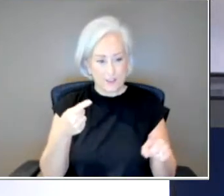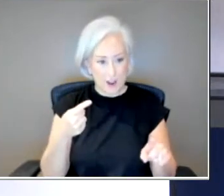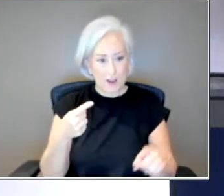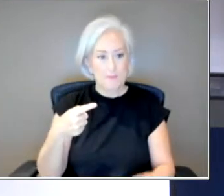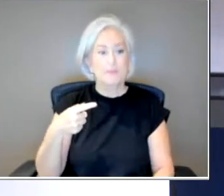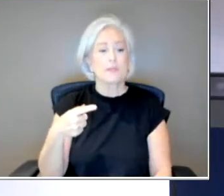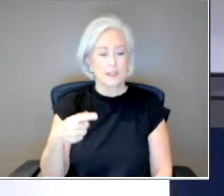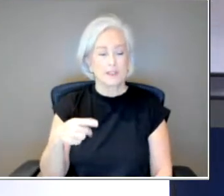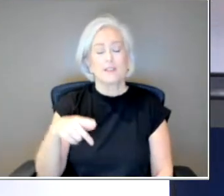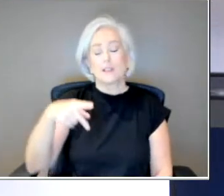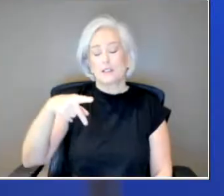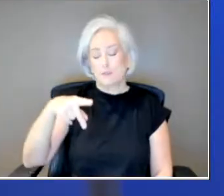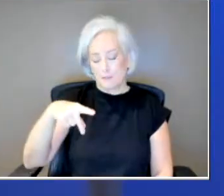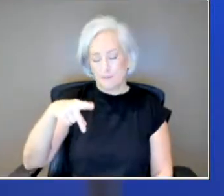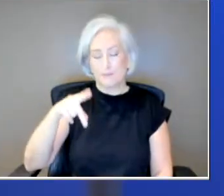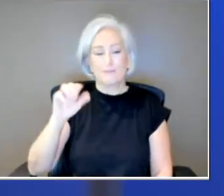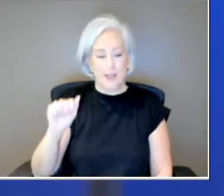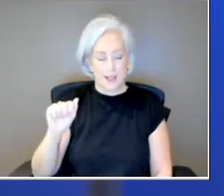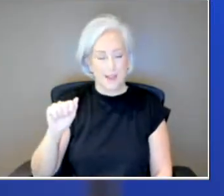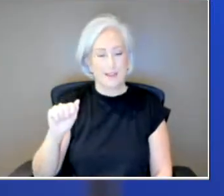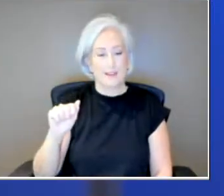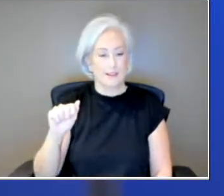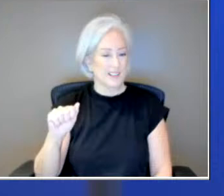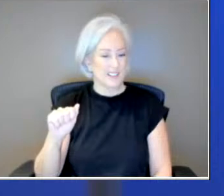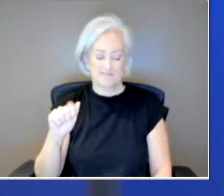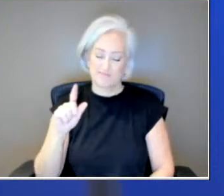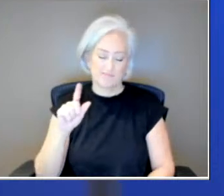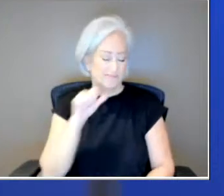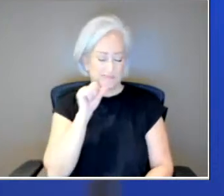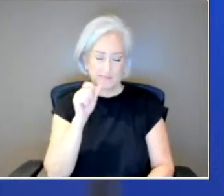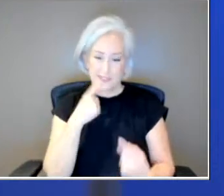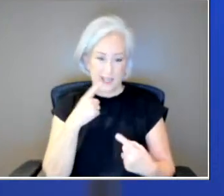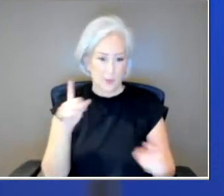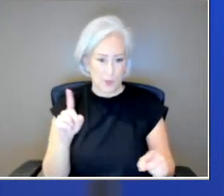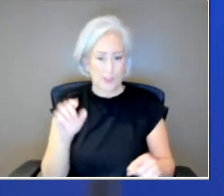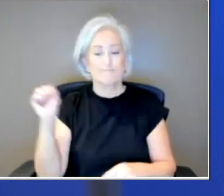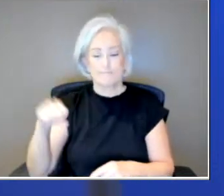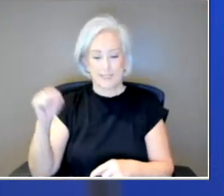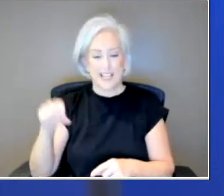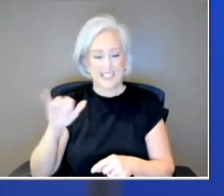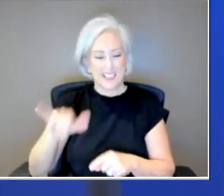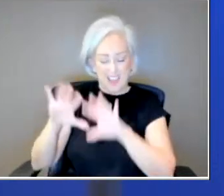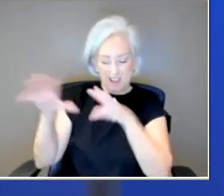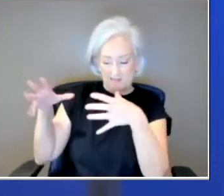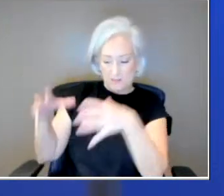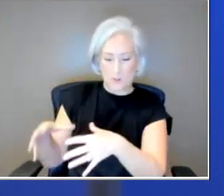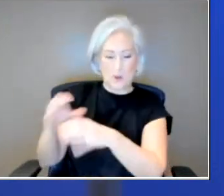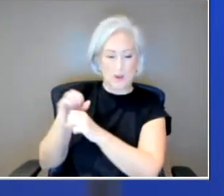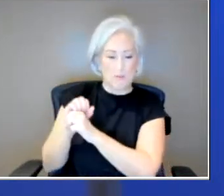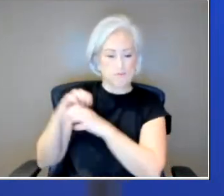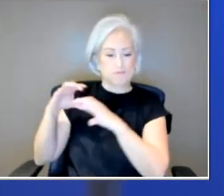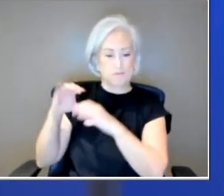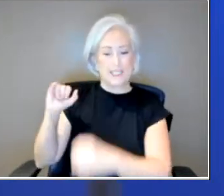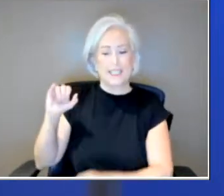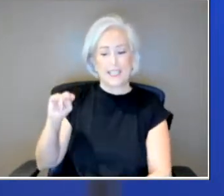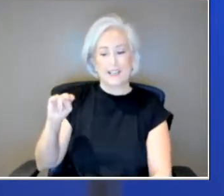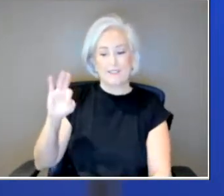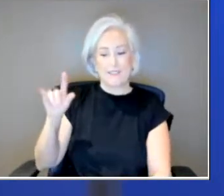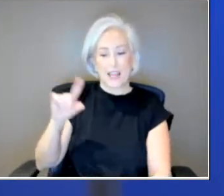arthritis is also in that other family of other inflammatory arthropathies with rheumatoid arthritis. So really just